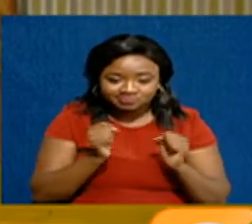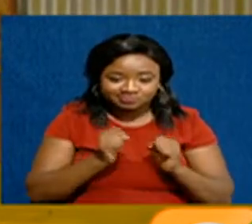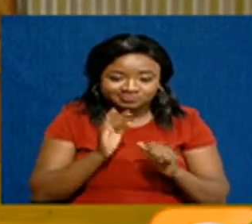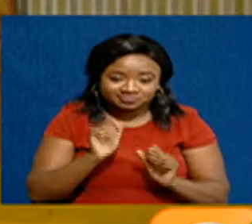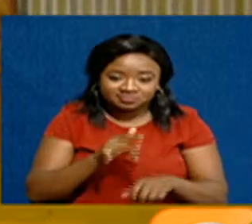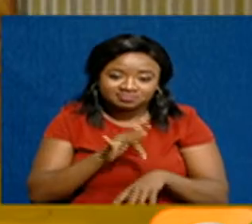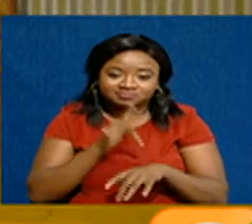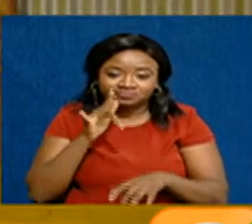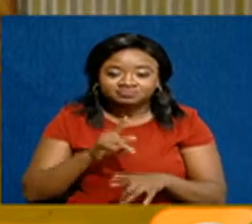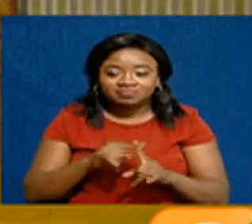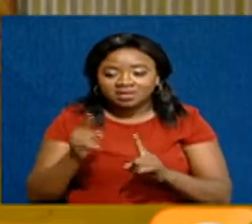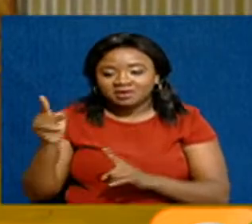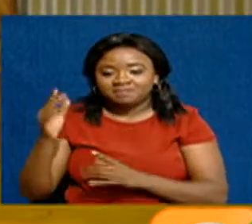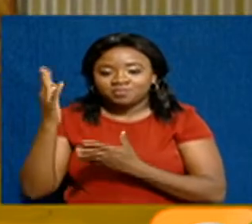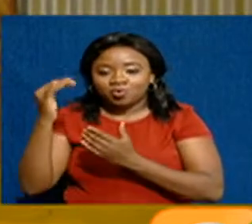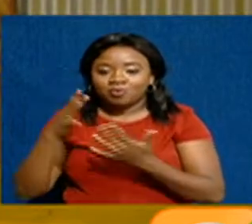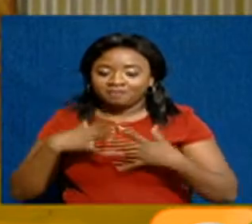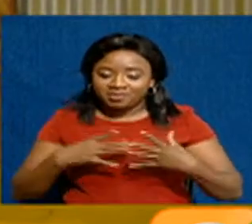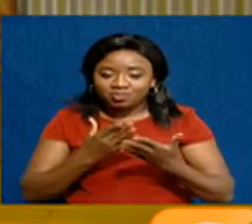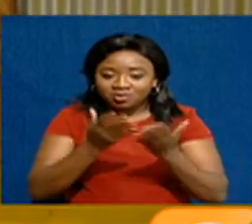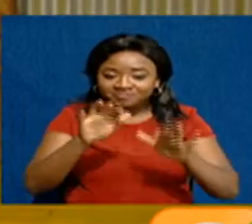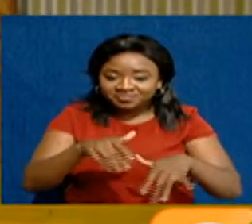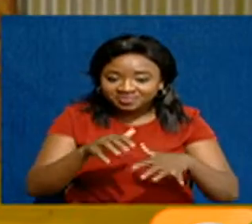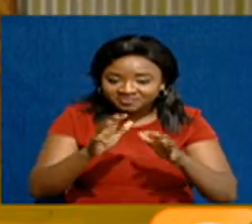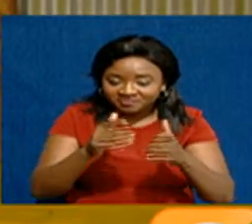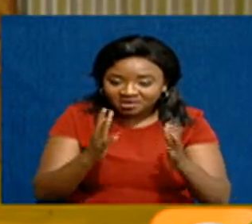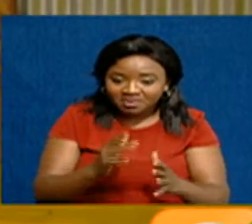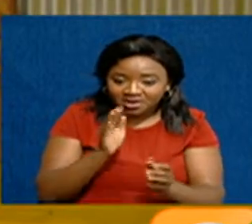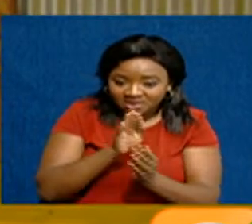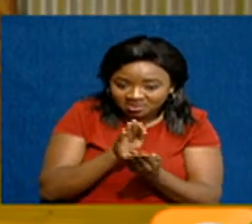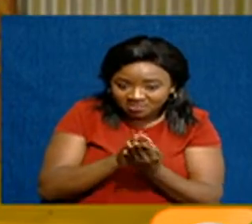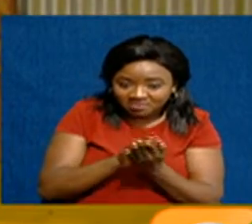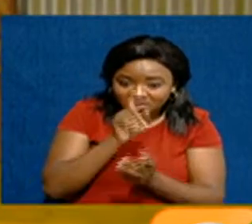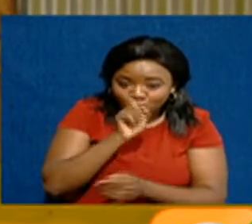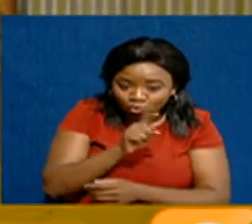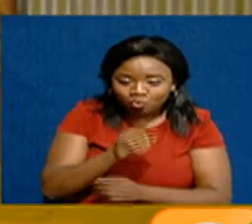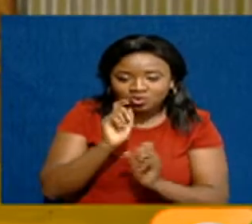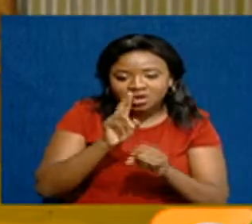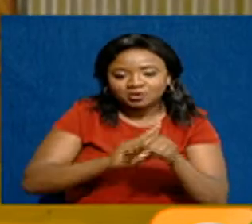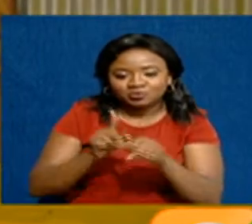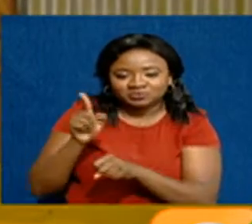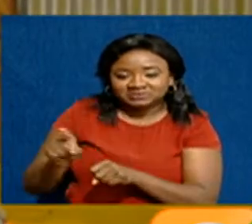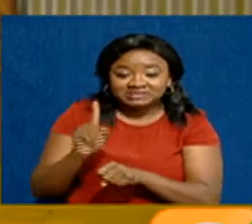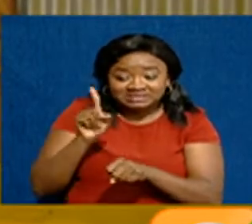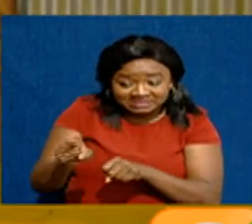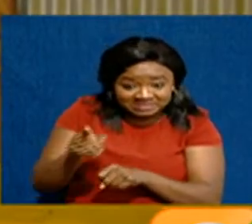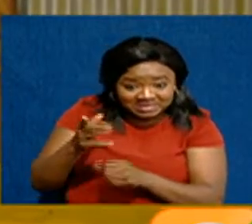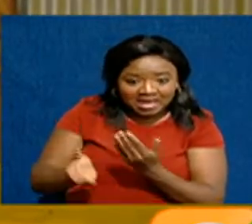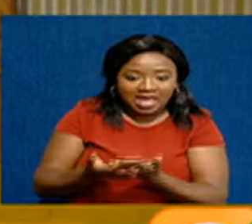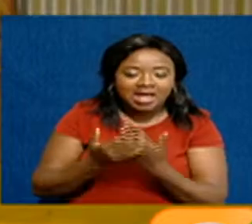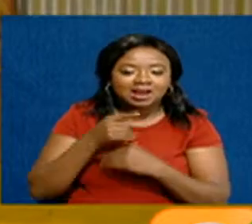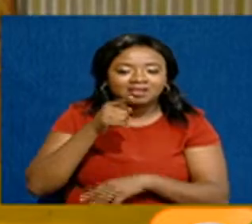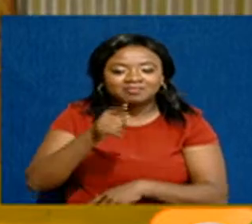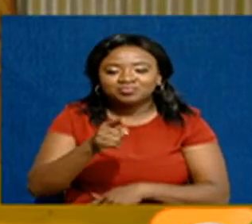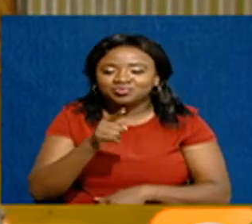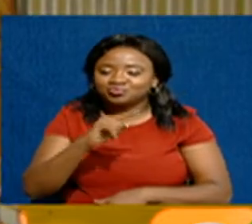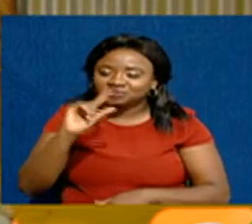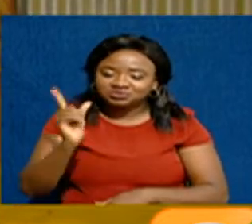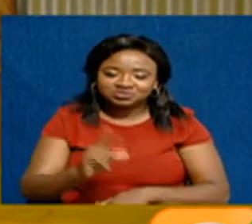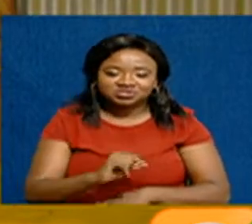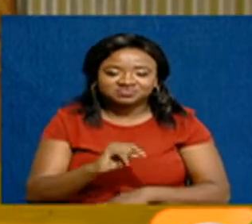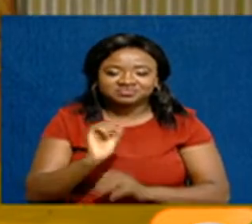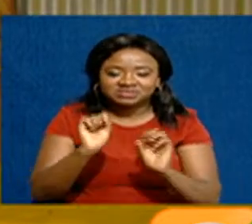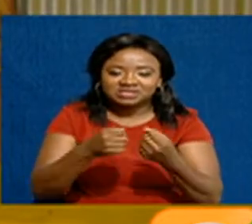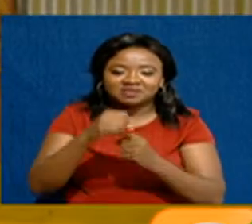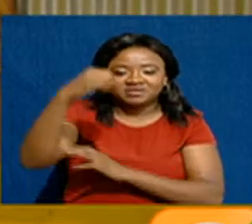to innovations such as this to enable them cut down on one of the most important components in the brooding process,